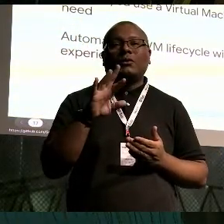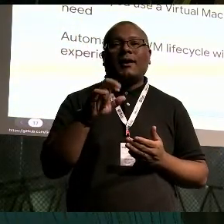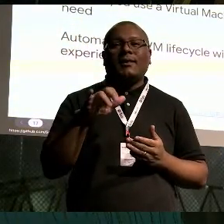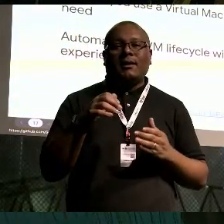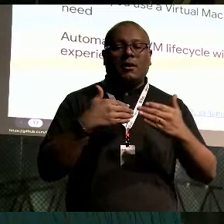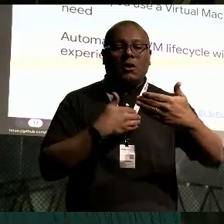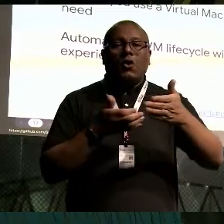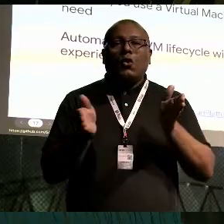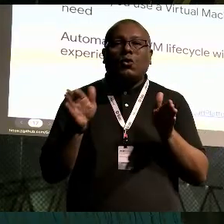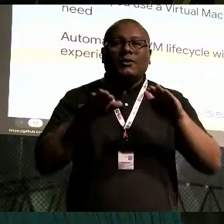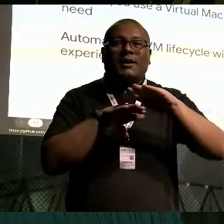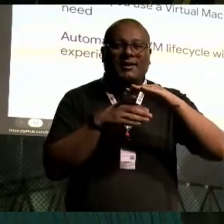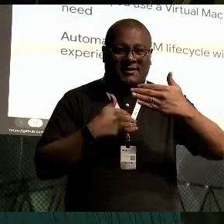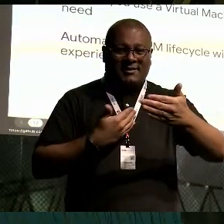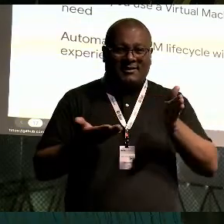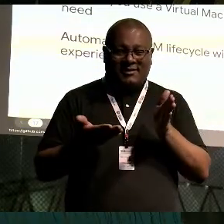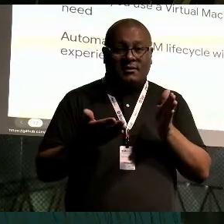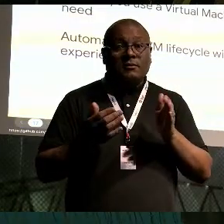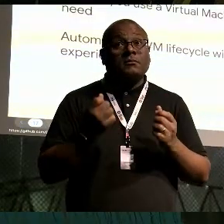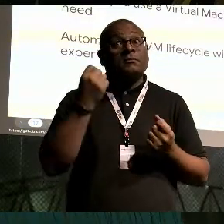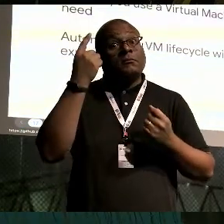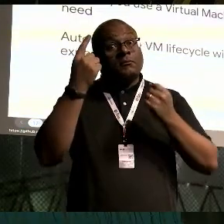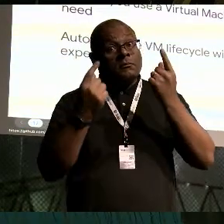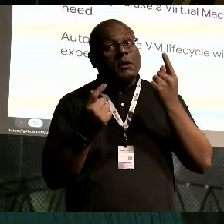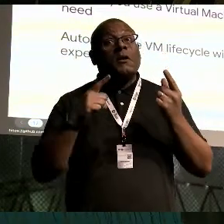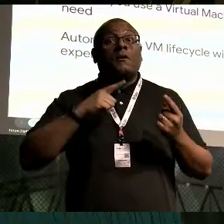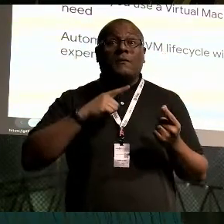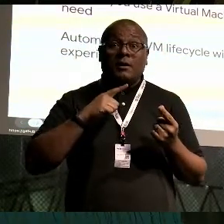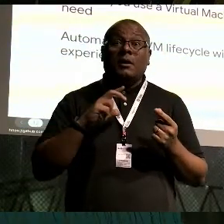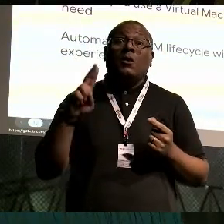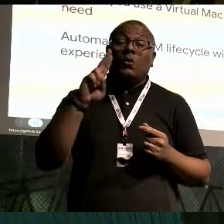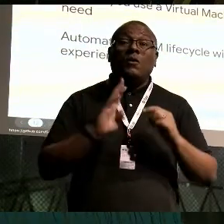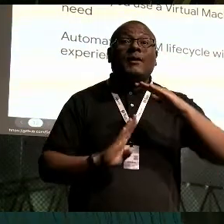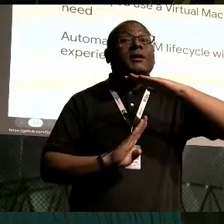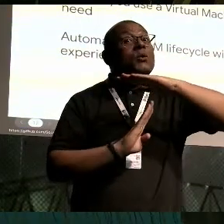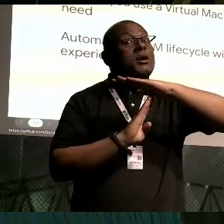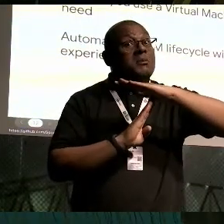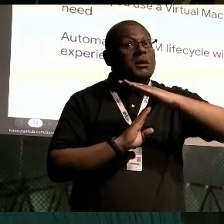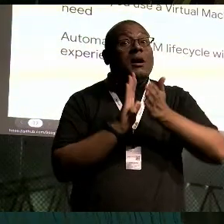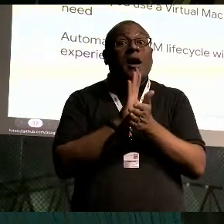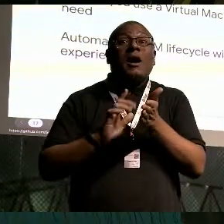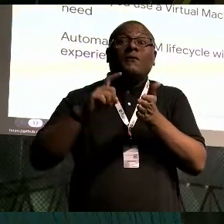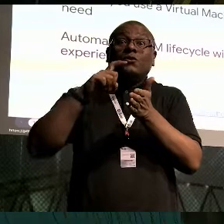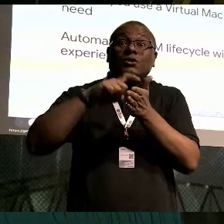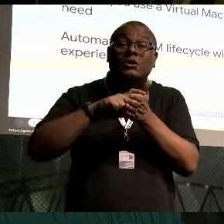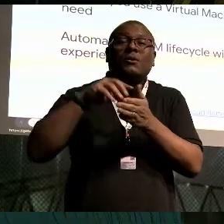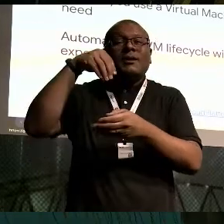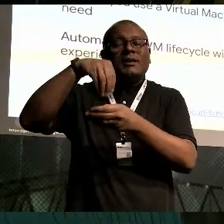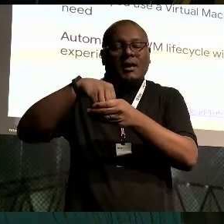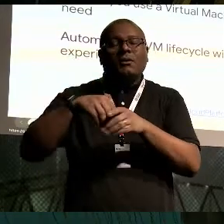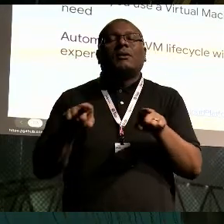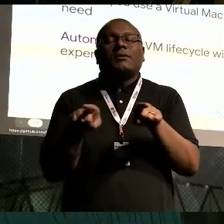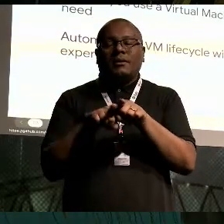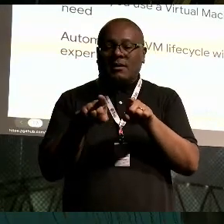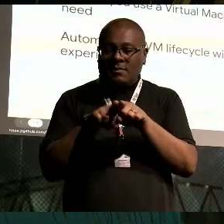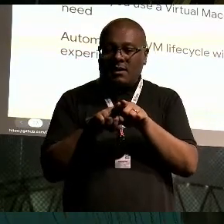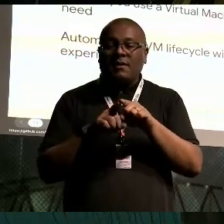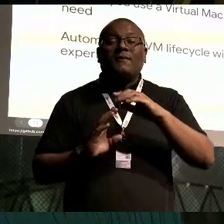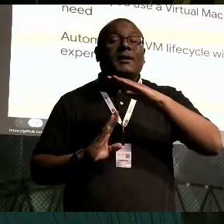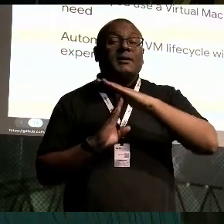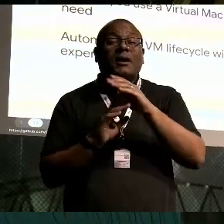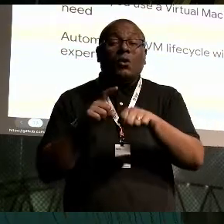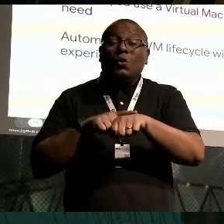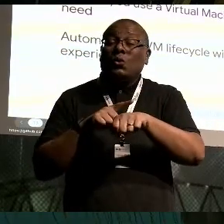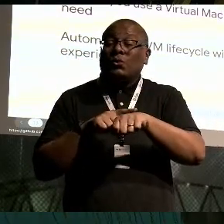is, maybe the serverless function has a timeout limitation. Usually the functions they need to run within 5 to 10